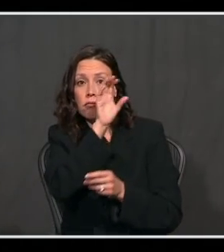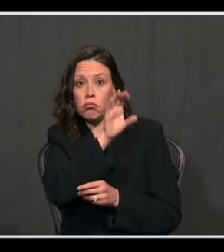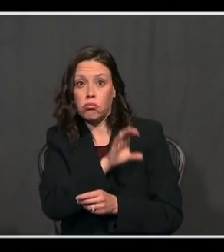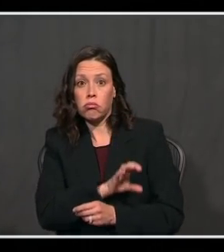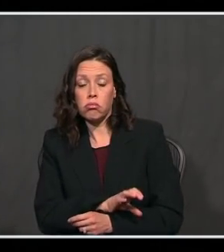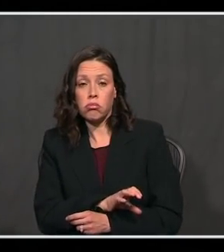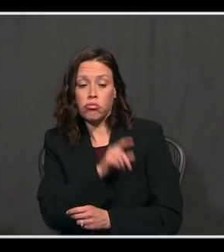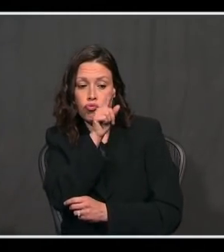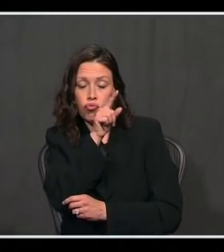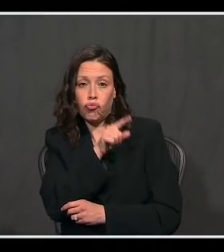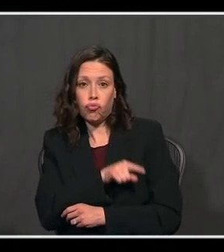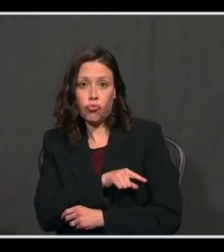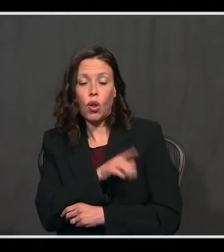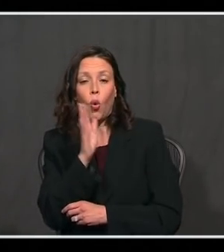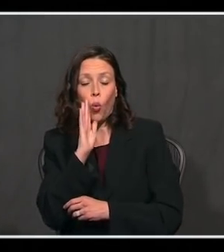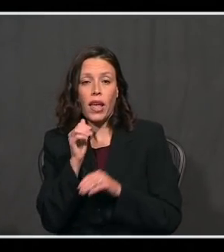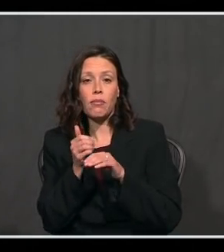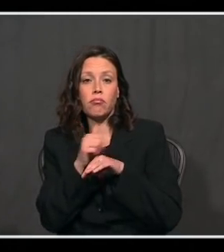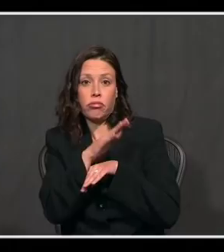it to go to.